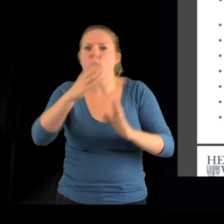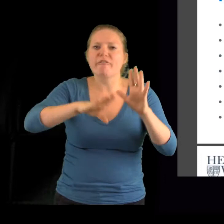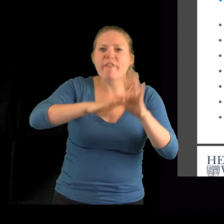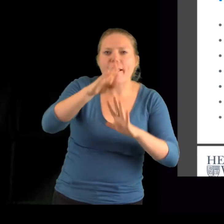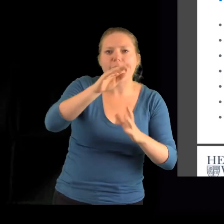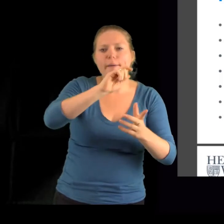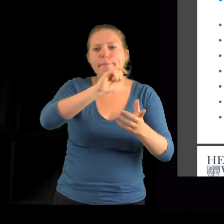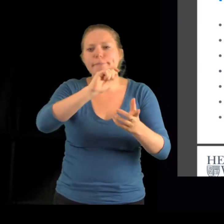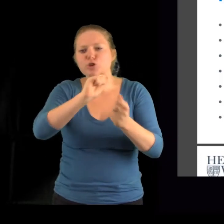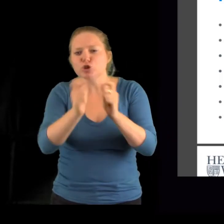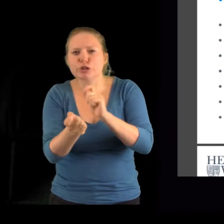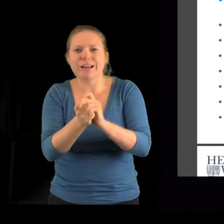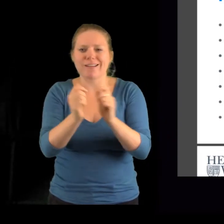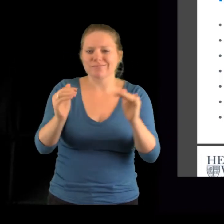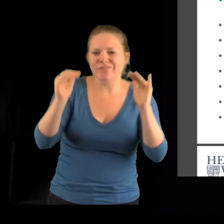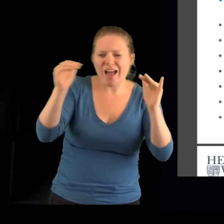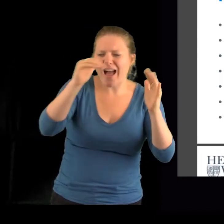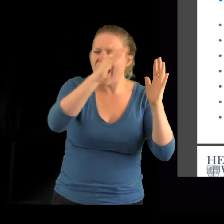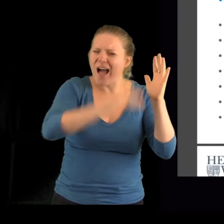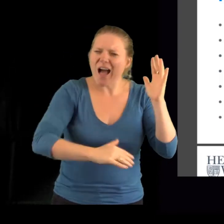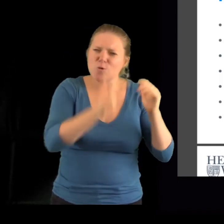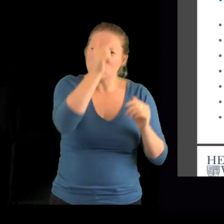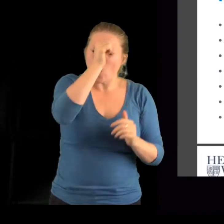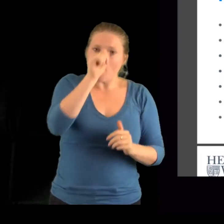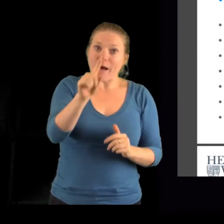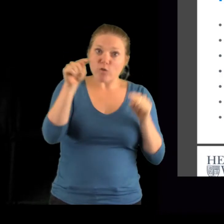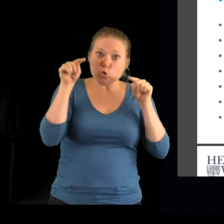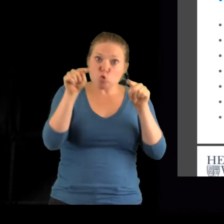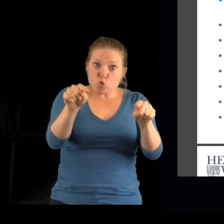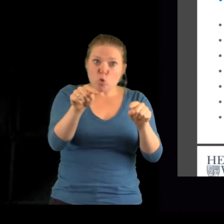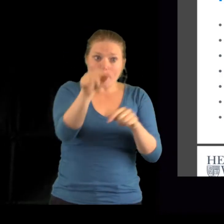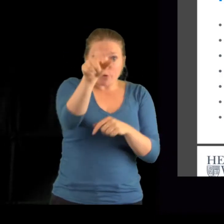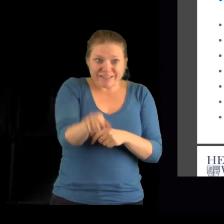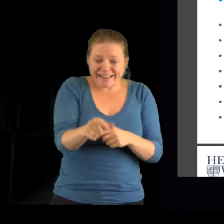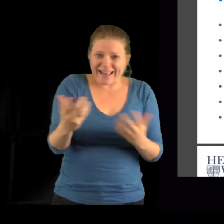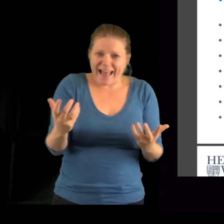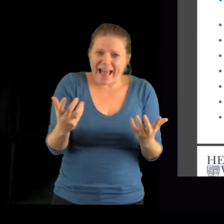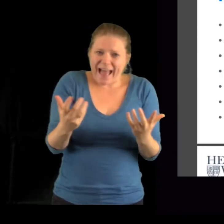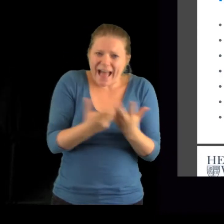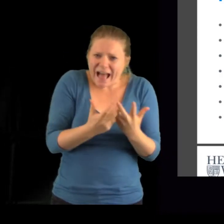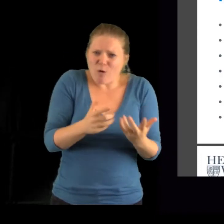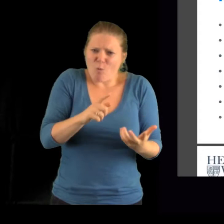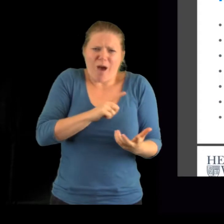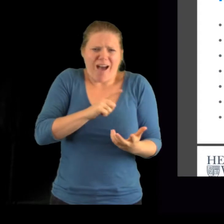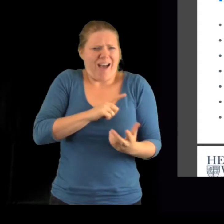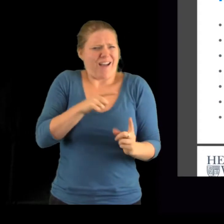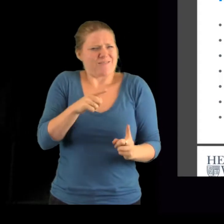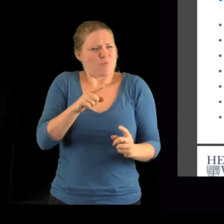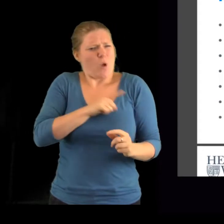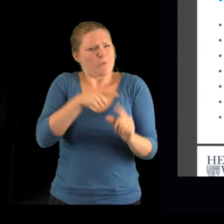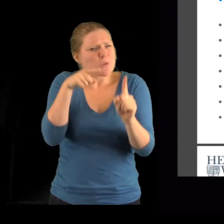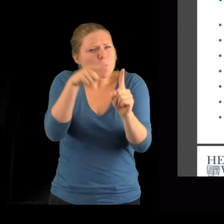language interpreter, right? Or even reflecting on how life is as a student,